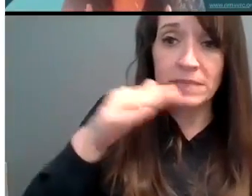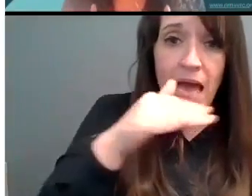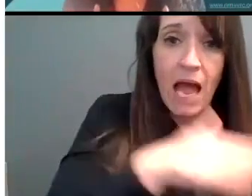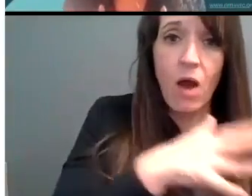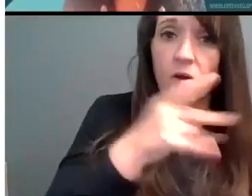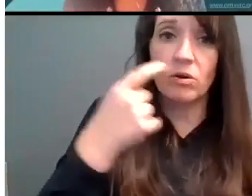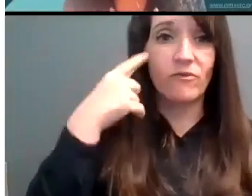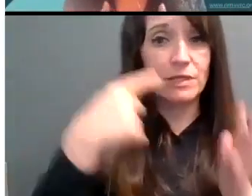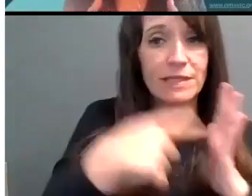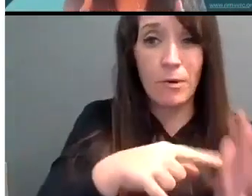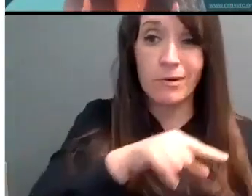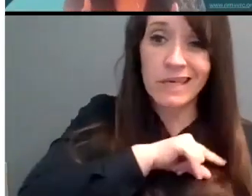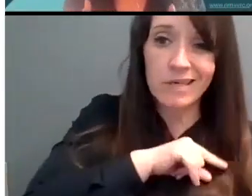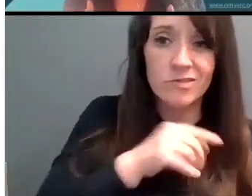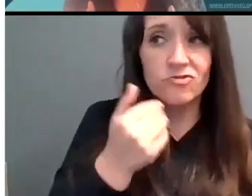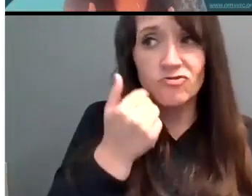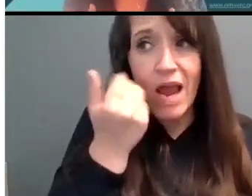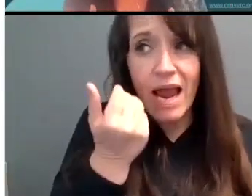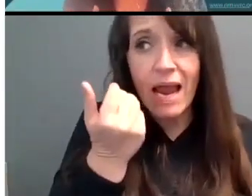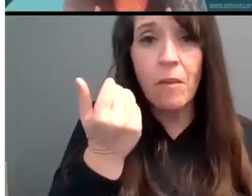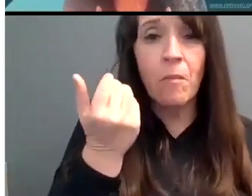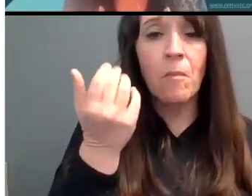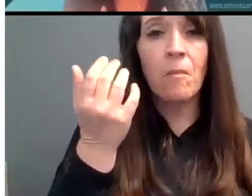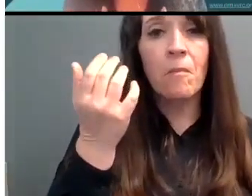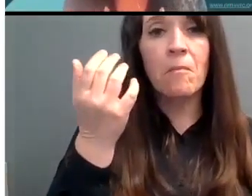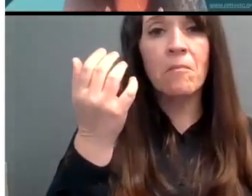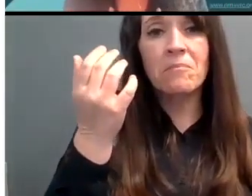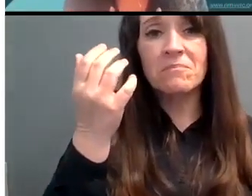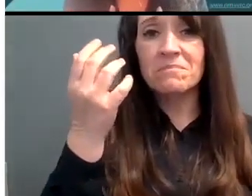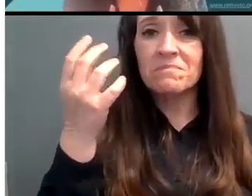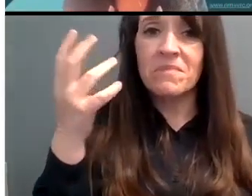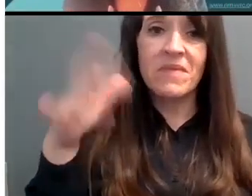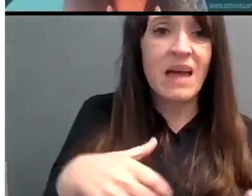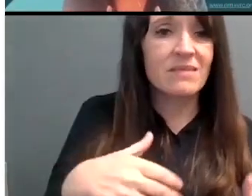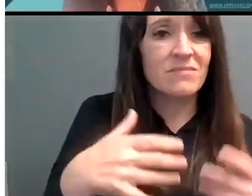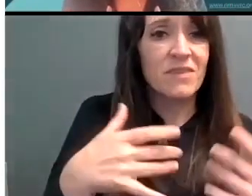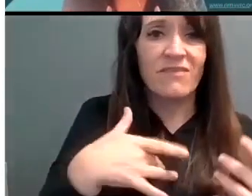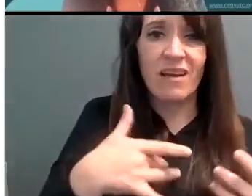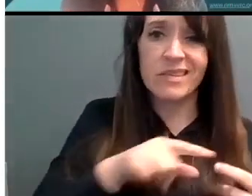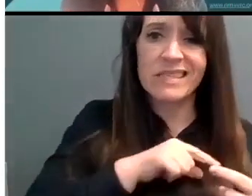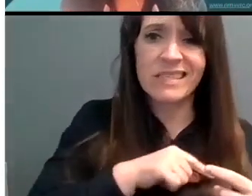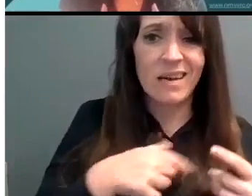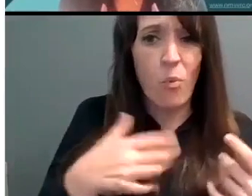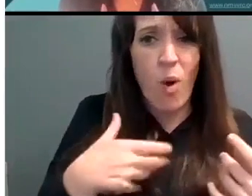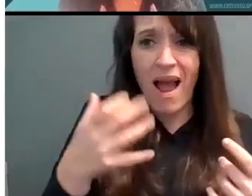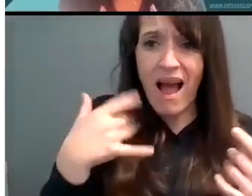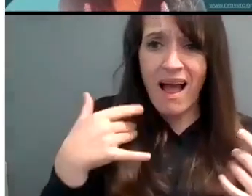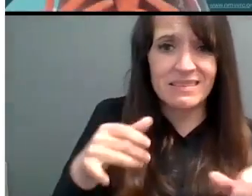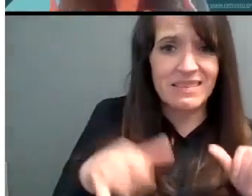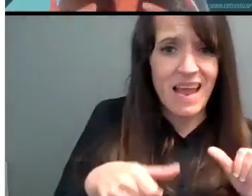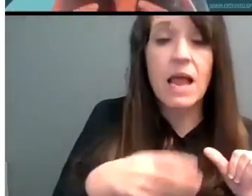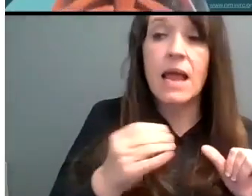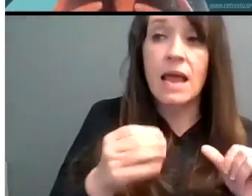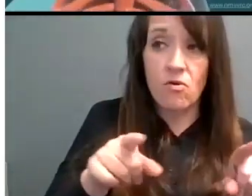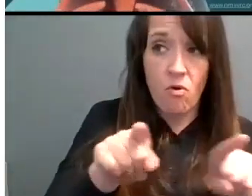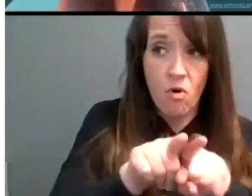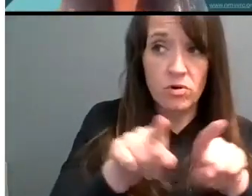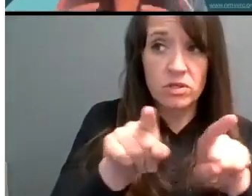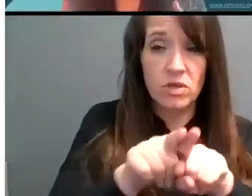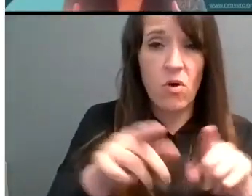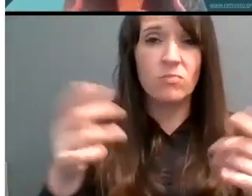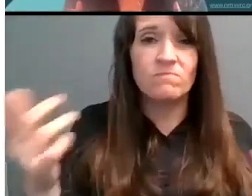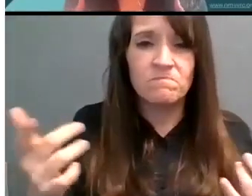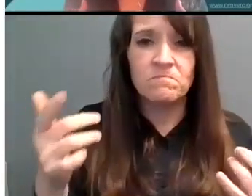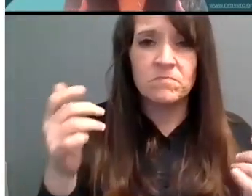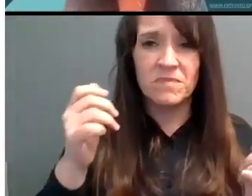for instance, inability to experience positive emotions, as well as arousal symptoms, irritability,